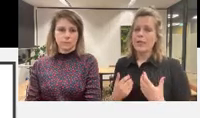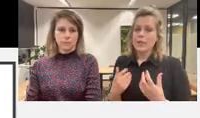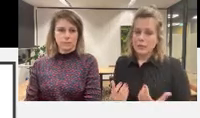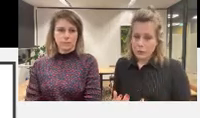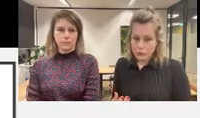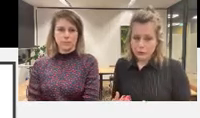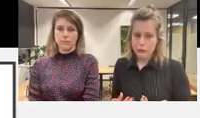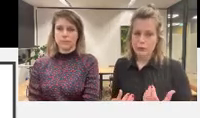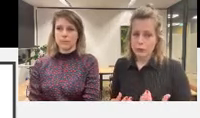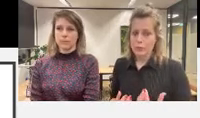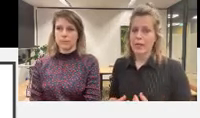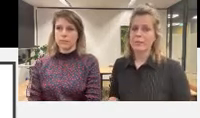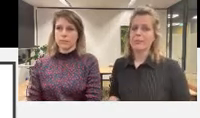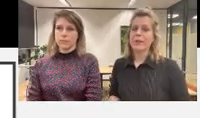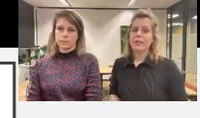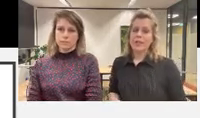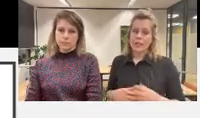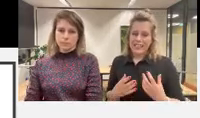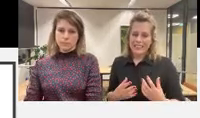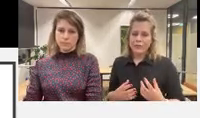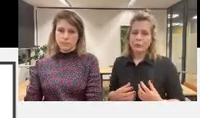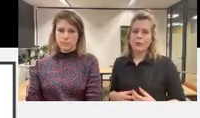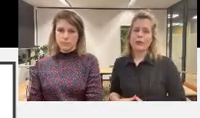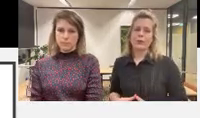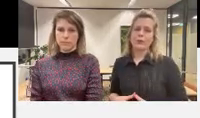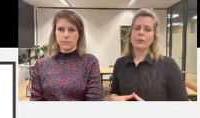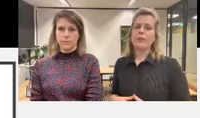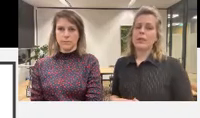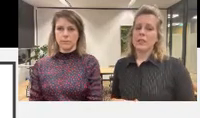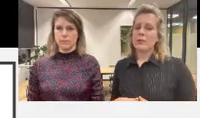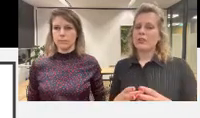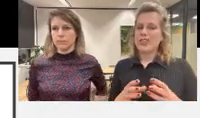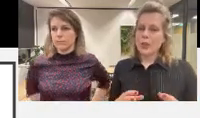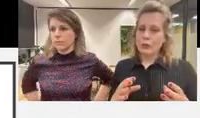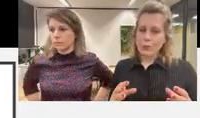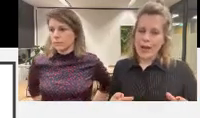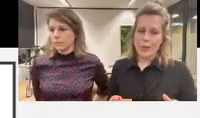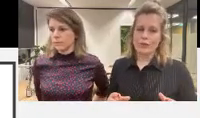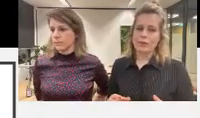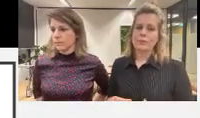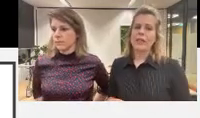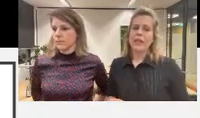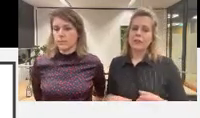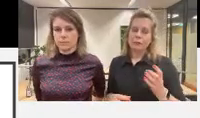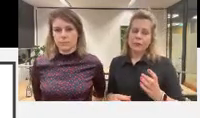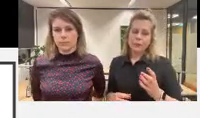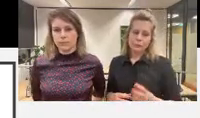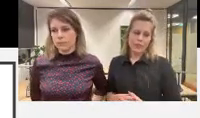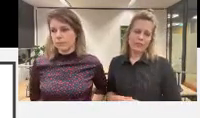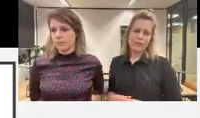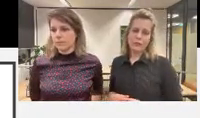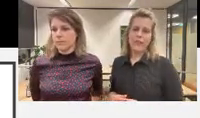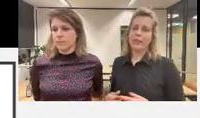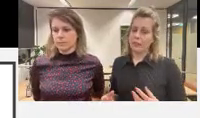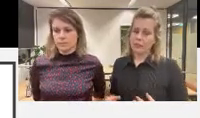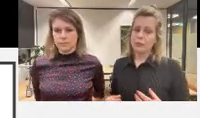multiple interpersonal trauma. And in this program, there was no dropout. And